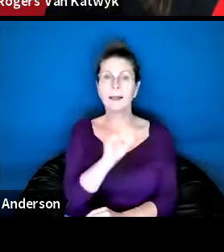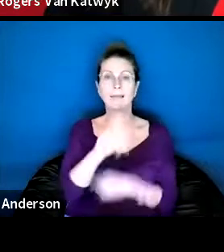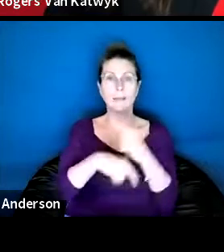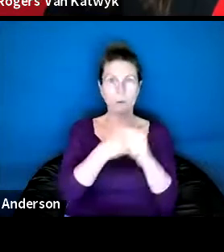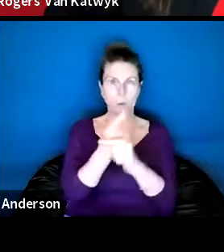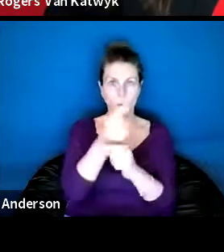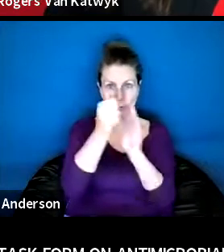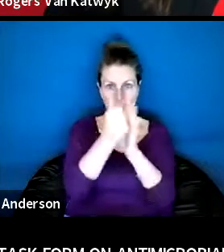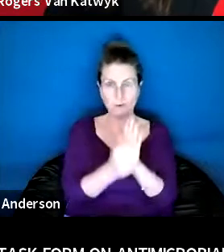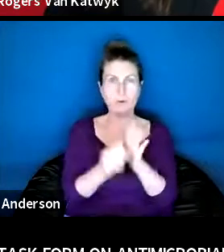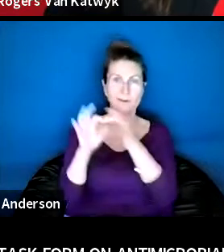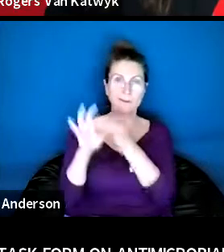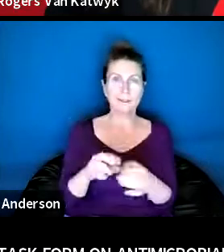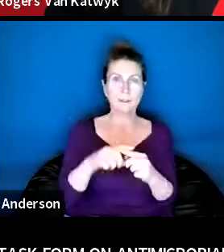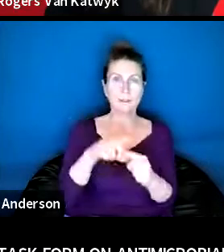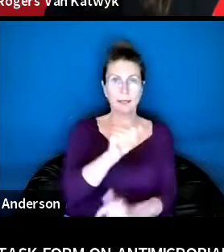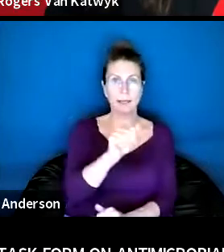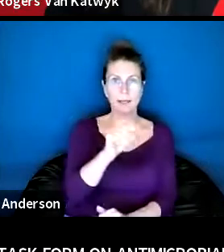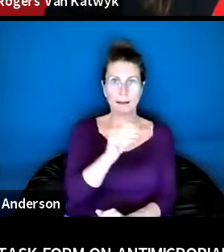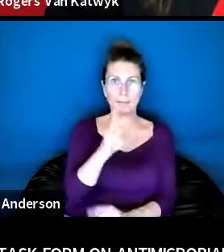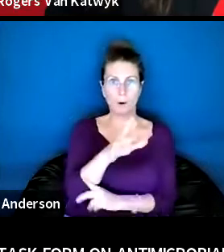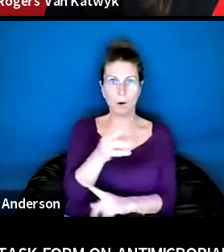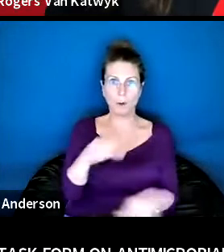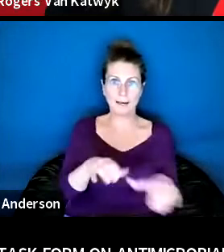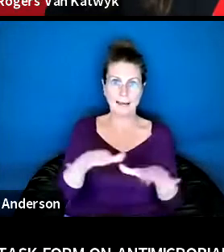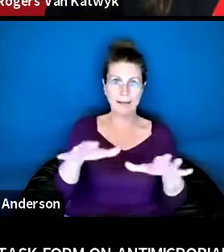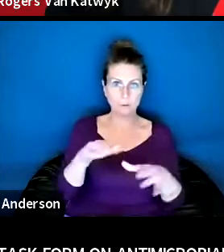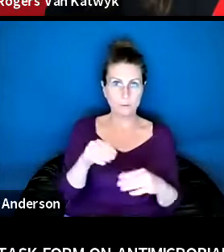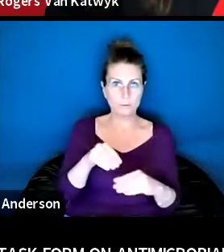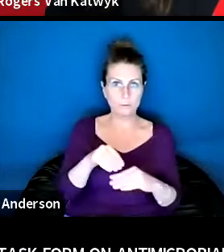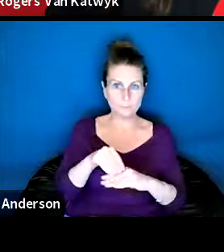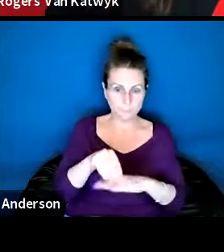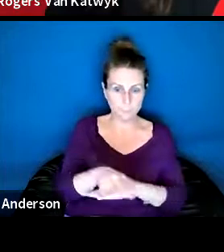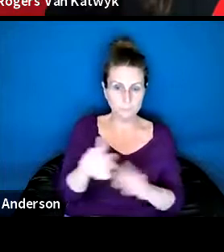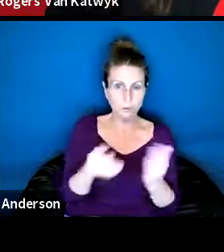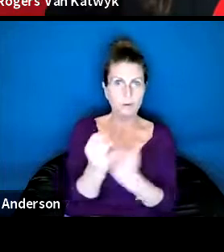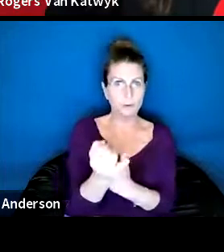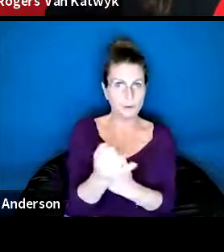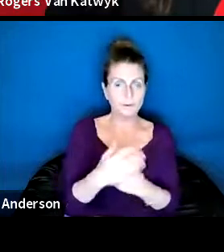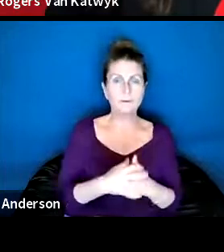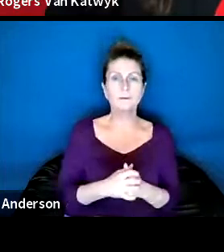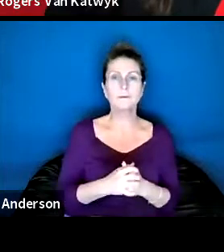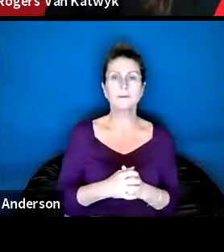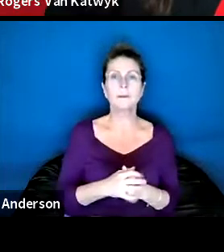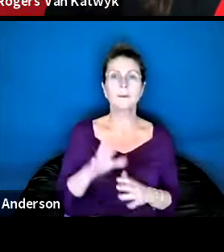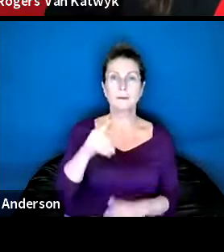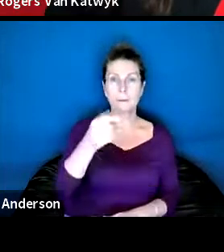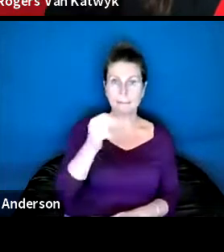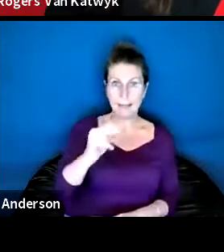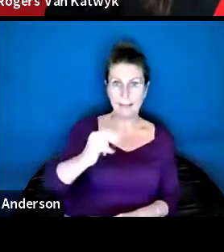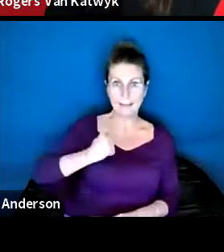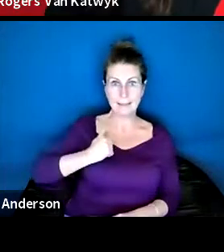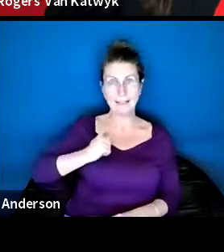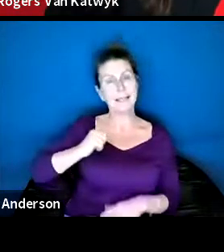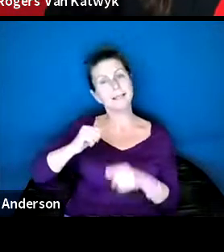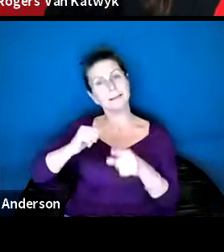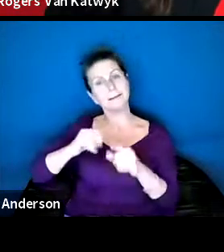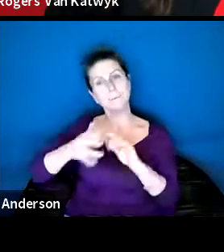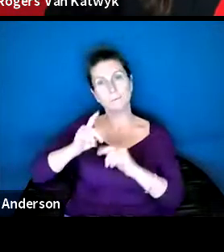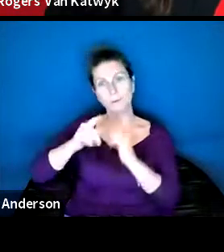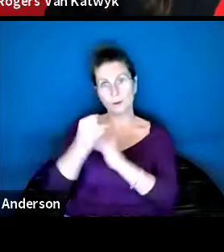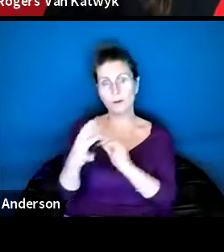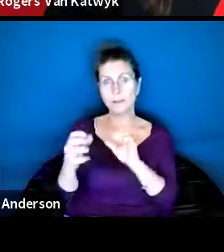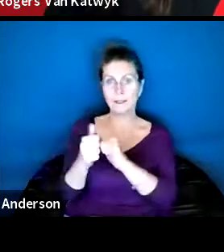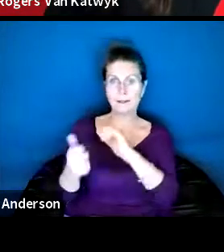AMR Action Package. Domestically, we remain committed to advancing the Pan-Canadian Action Plan for AMR in